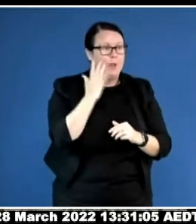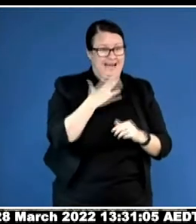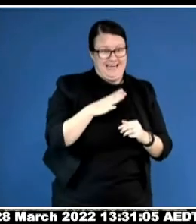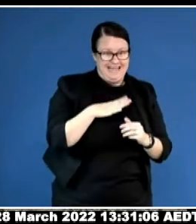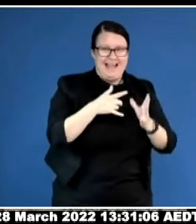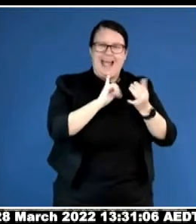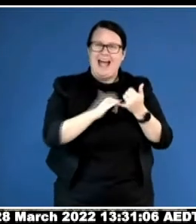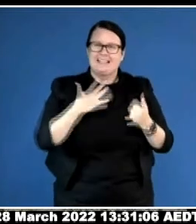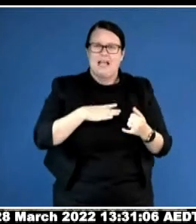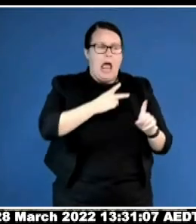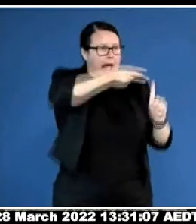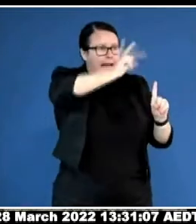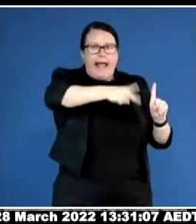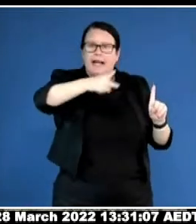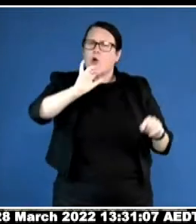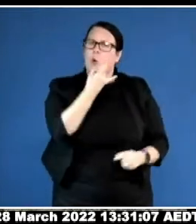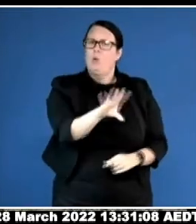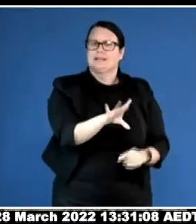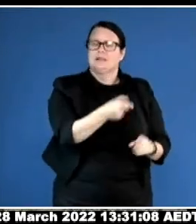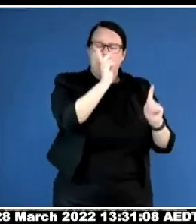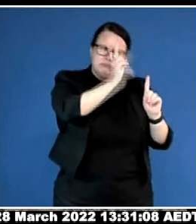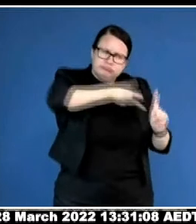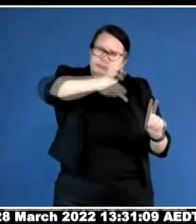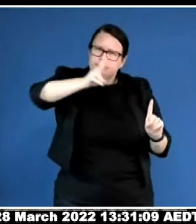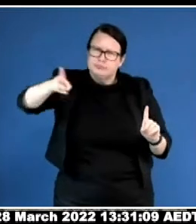not seeing that part of it happen. I am seeing